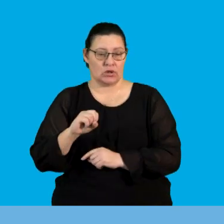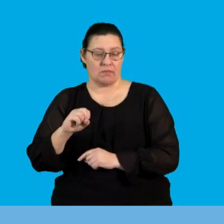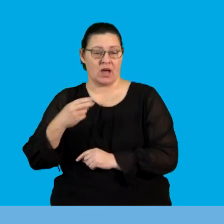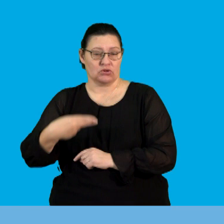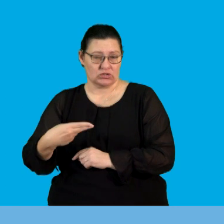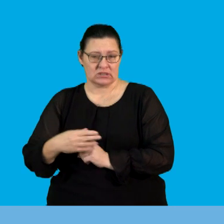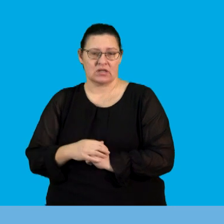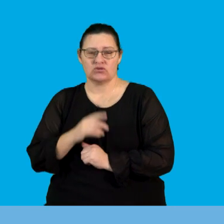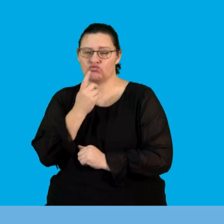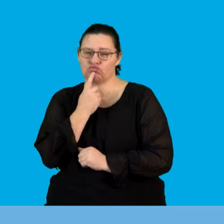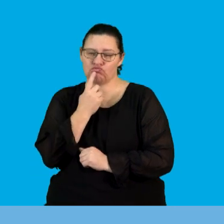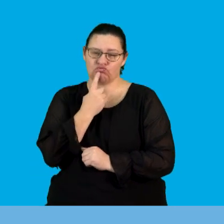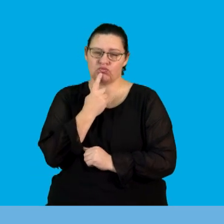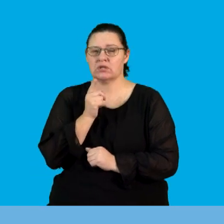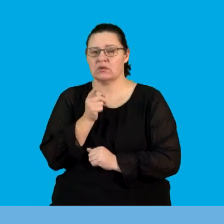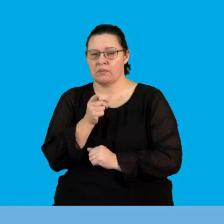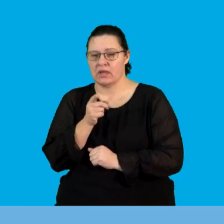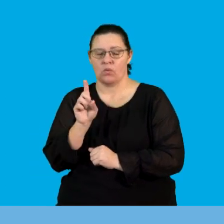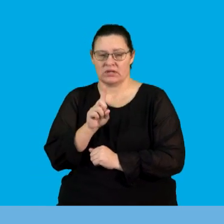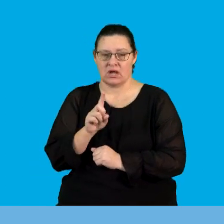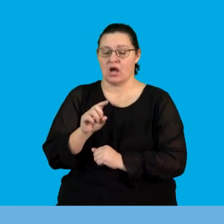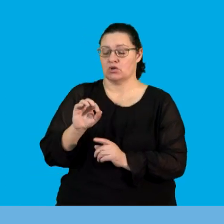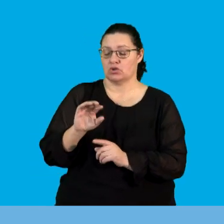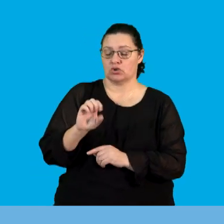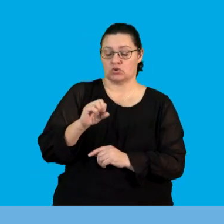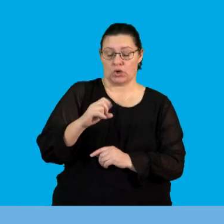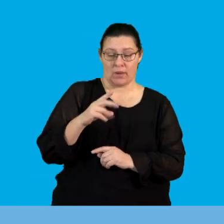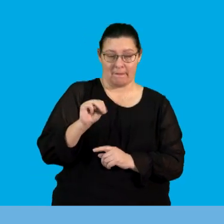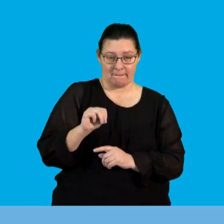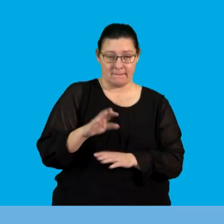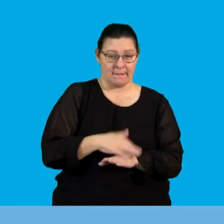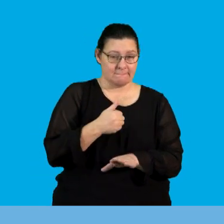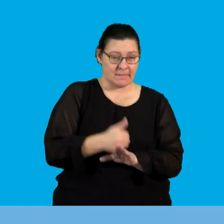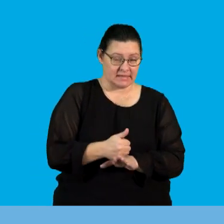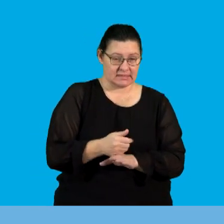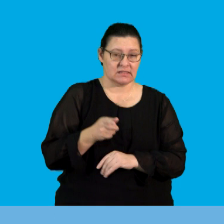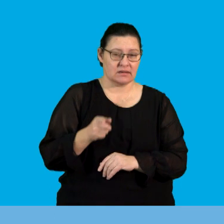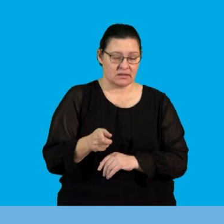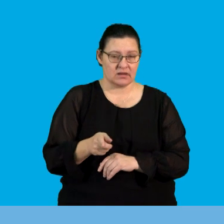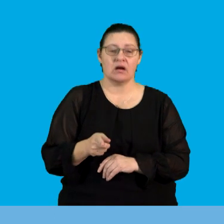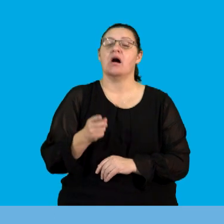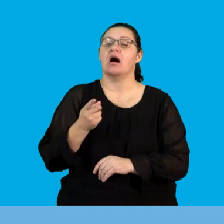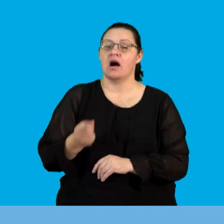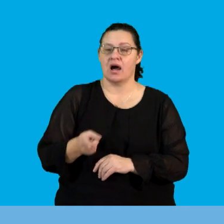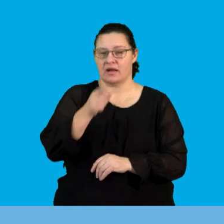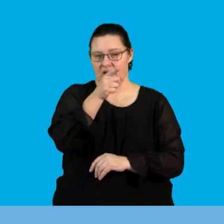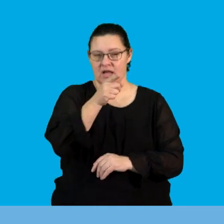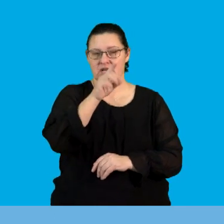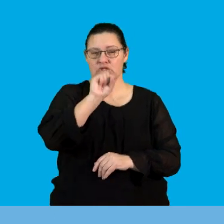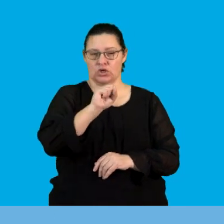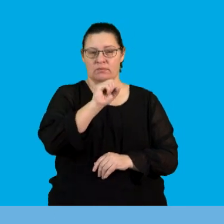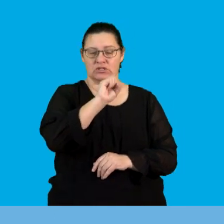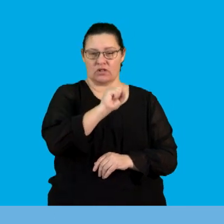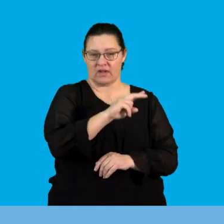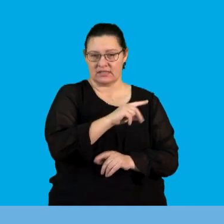base and then going to the acid. So the base is going to be sodium. So in the list that you are given here, we have